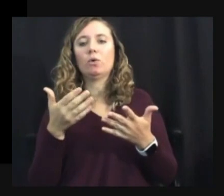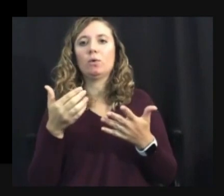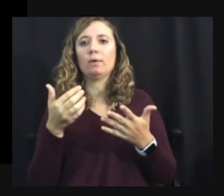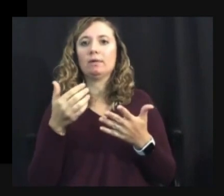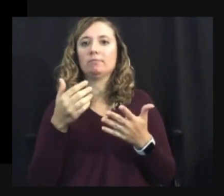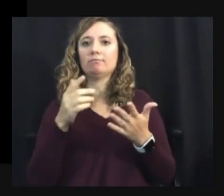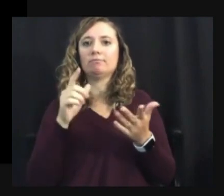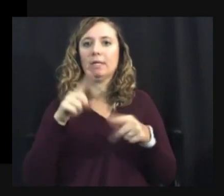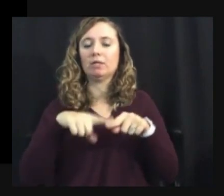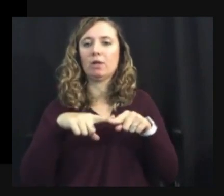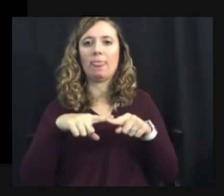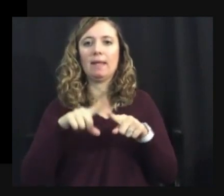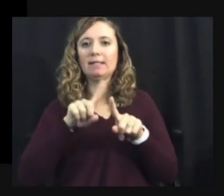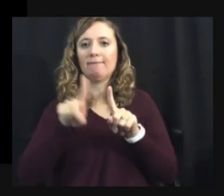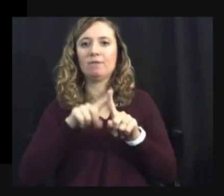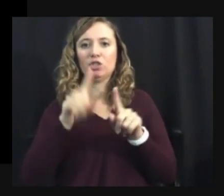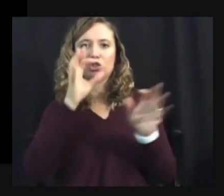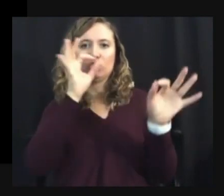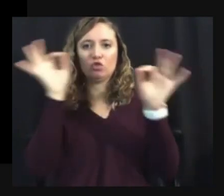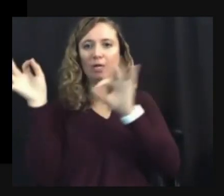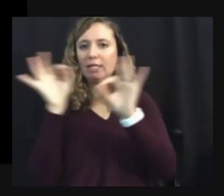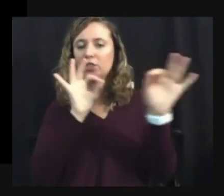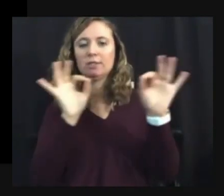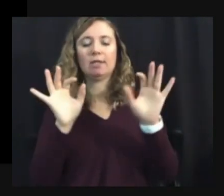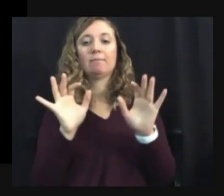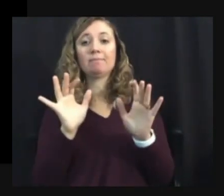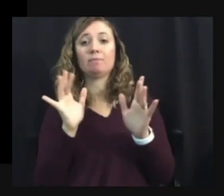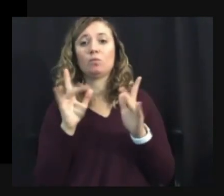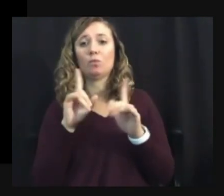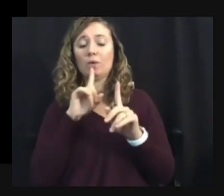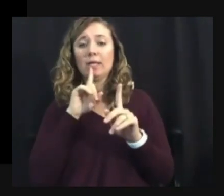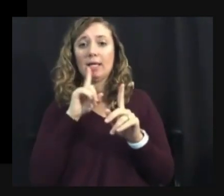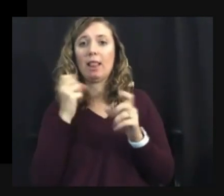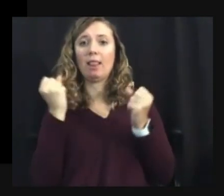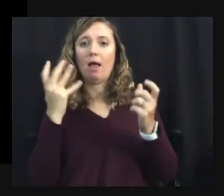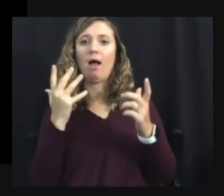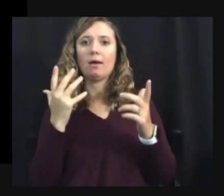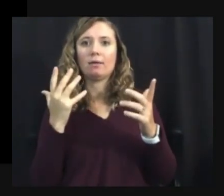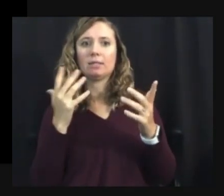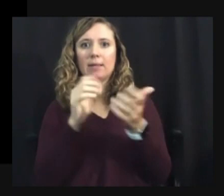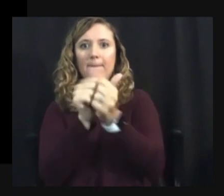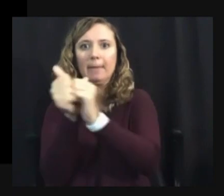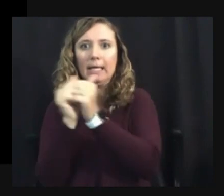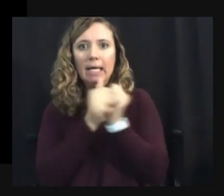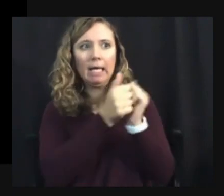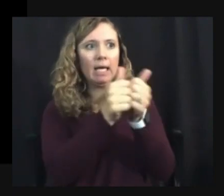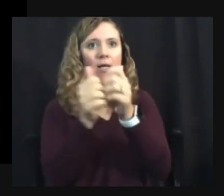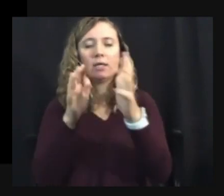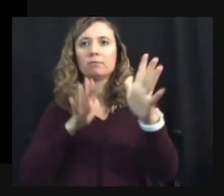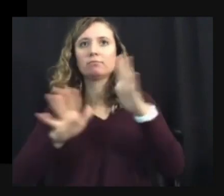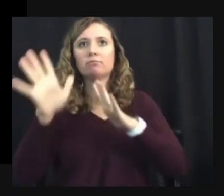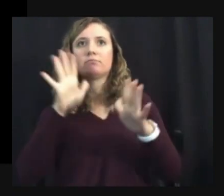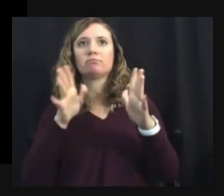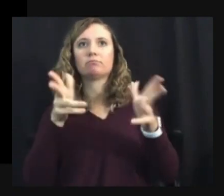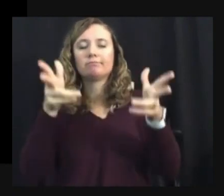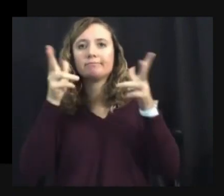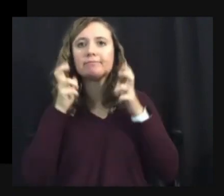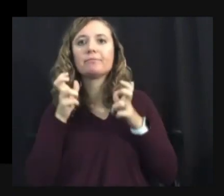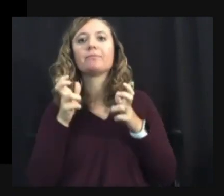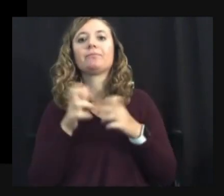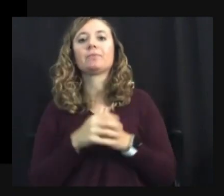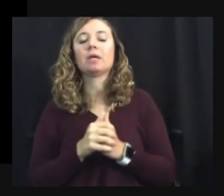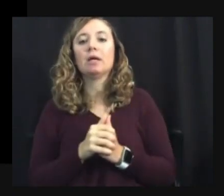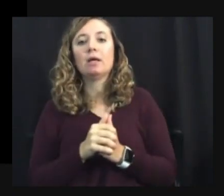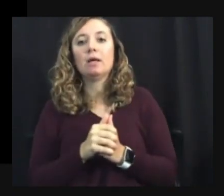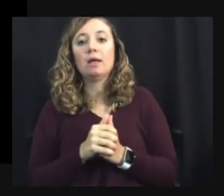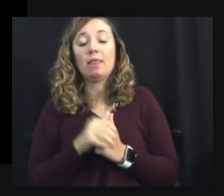moment. There are a lot of competing elements in the moment for us when and